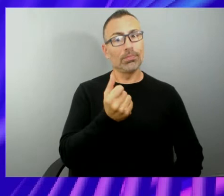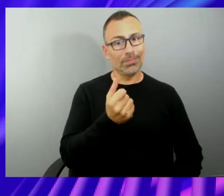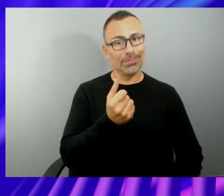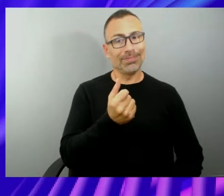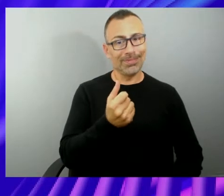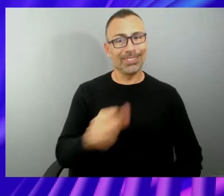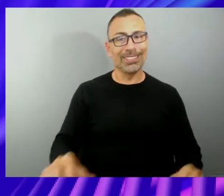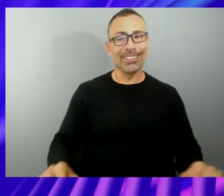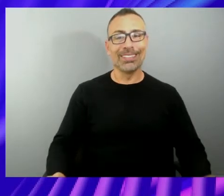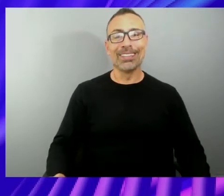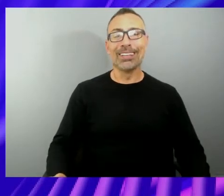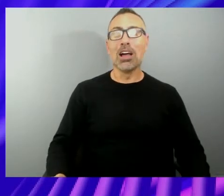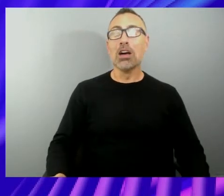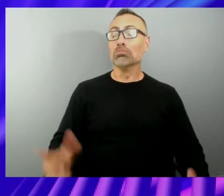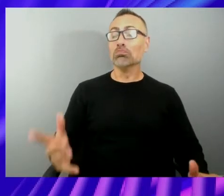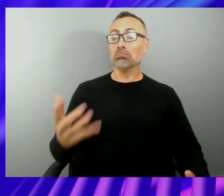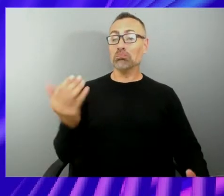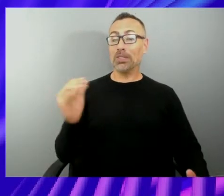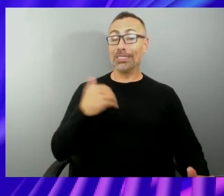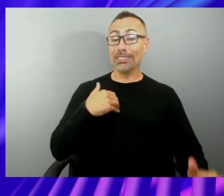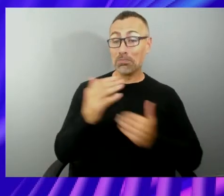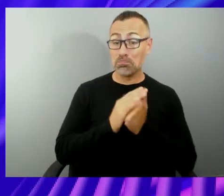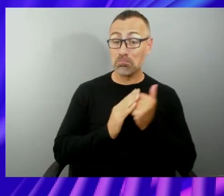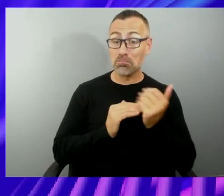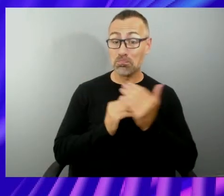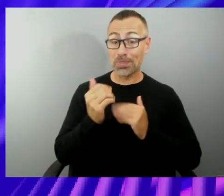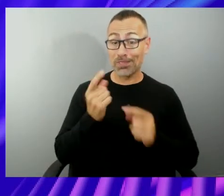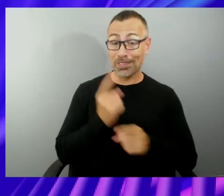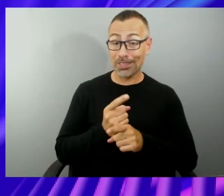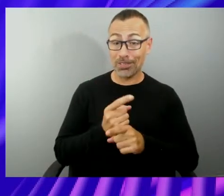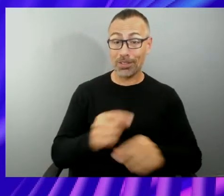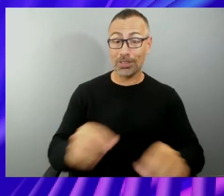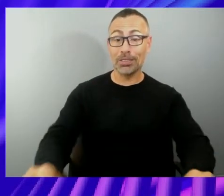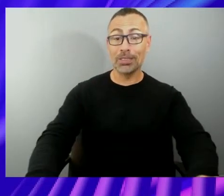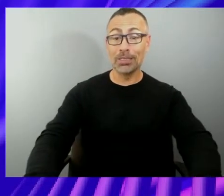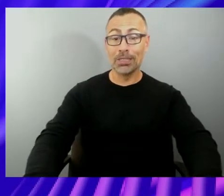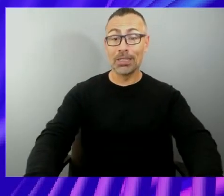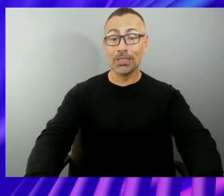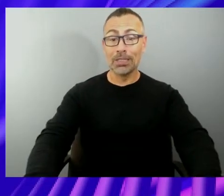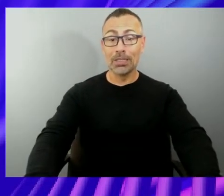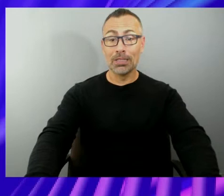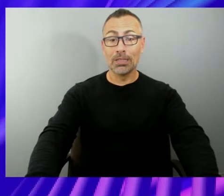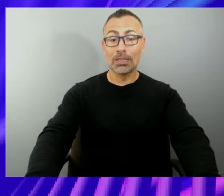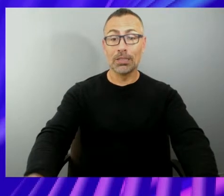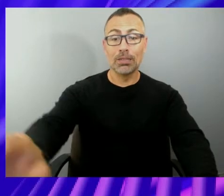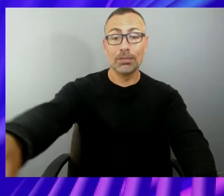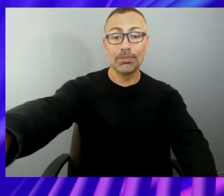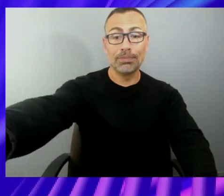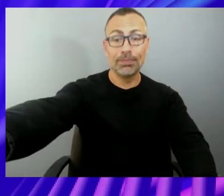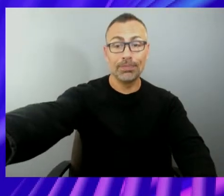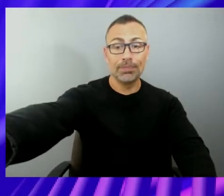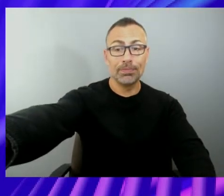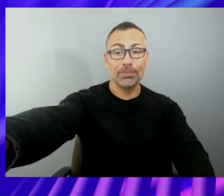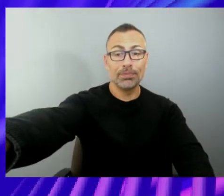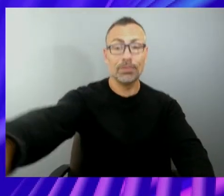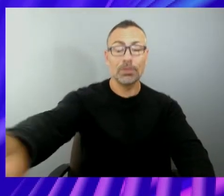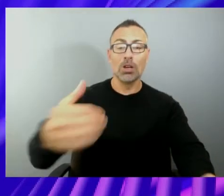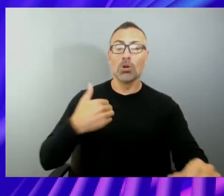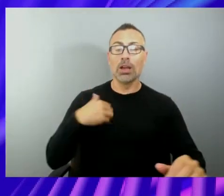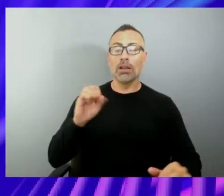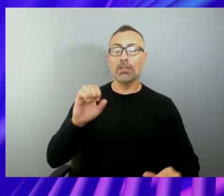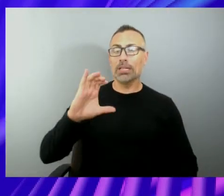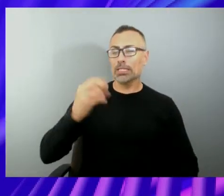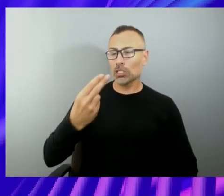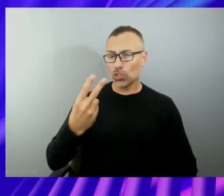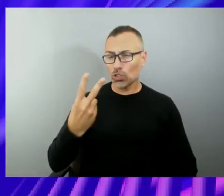super convenient. I mean, you mentioned there that we've got our EC2 instance that's got multiple GPUs, potentially multiple